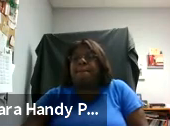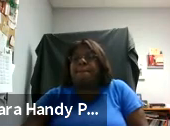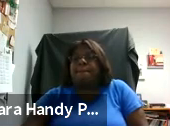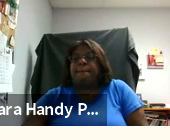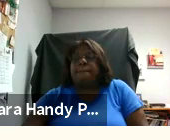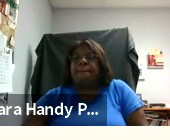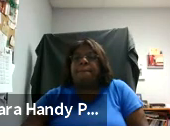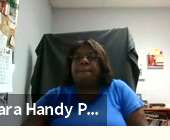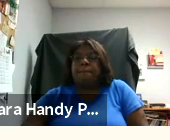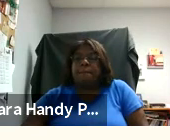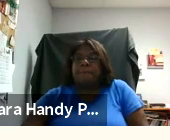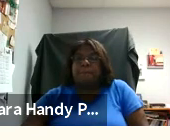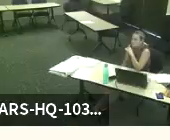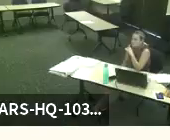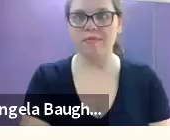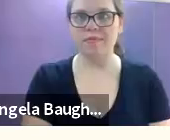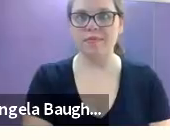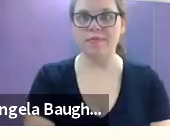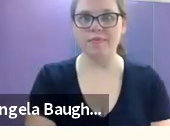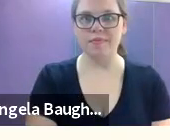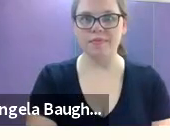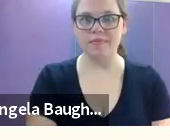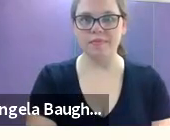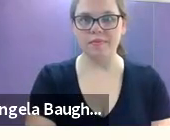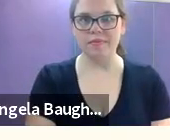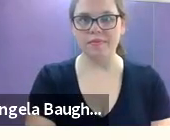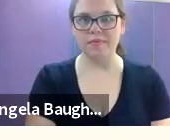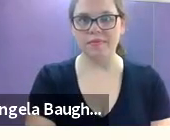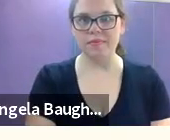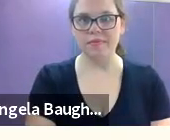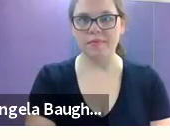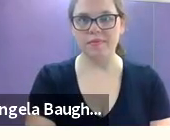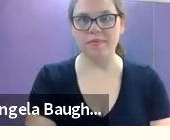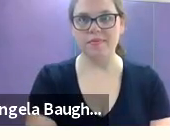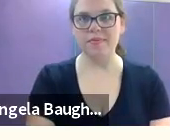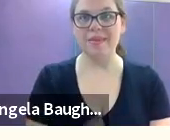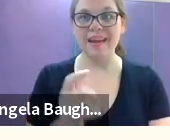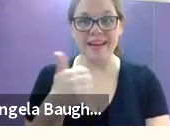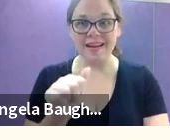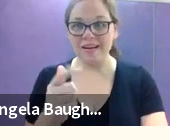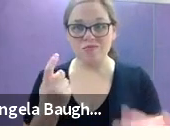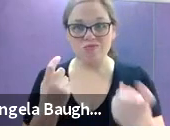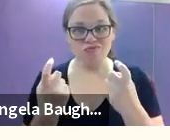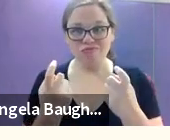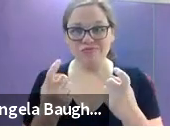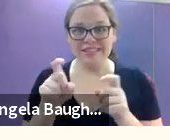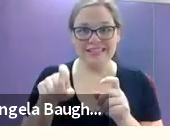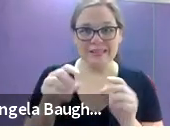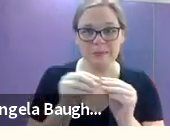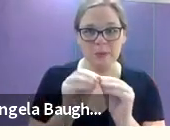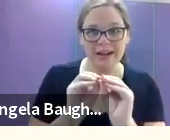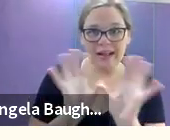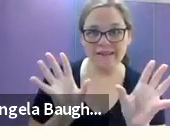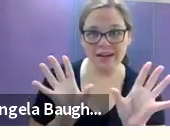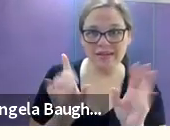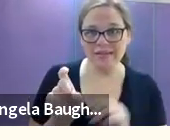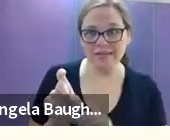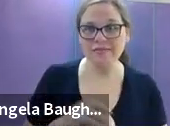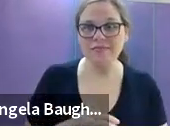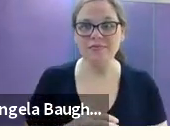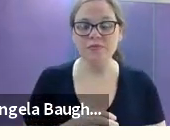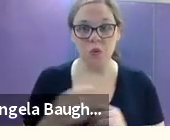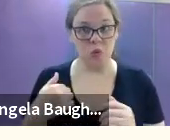Are there any questions on that? Anything you want clarified? This is something that I guess we'll need a vote. I was just going to say,